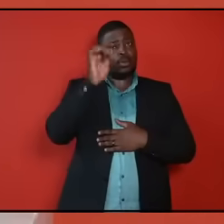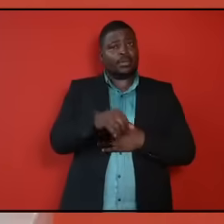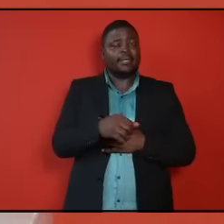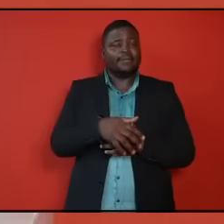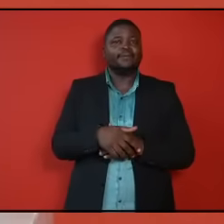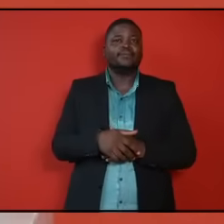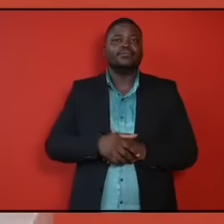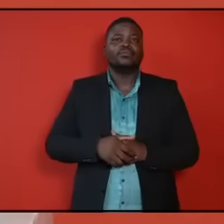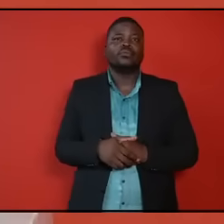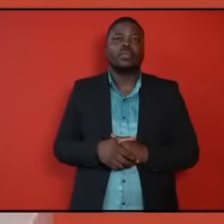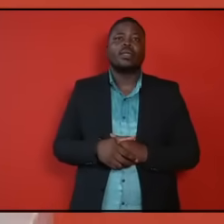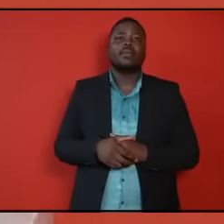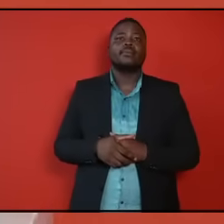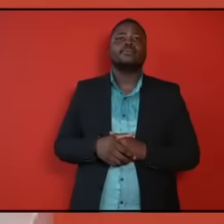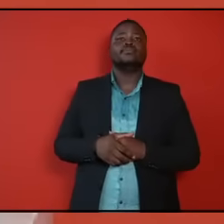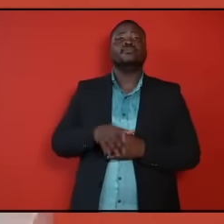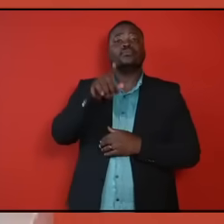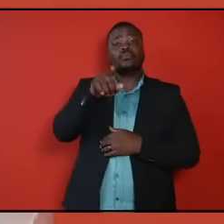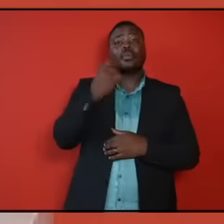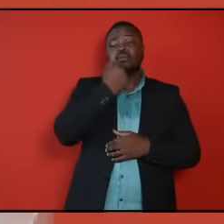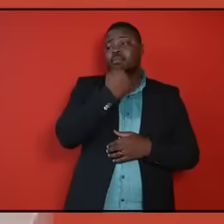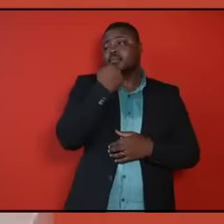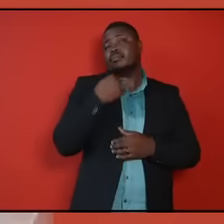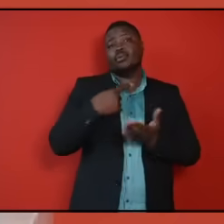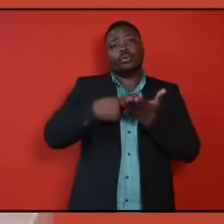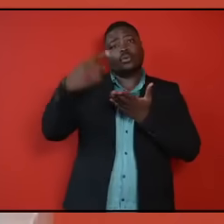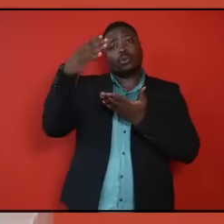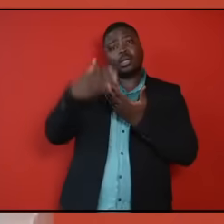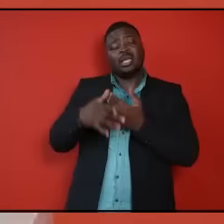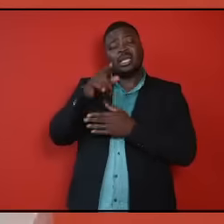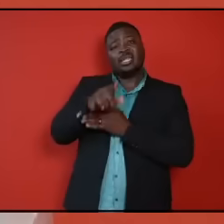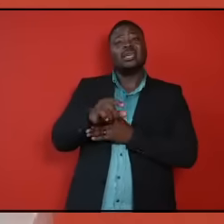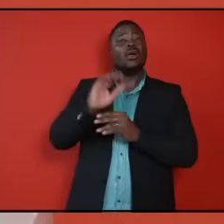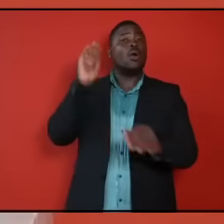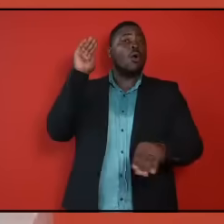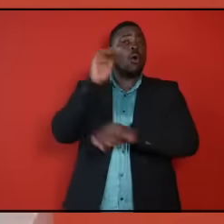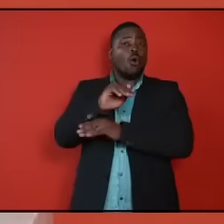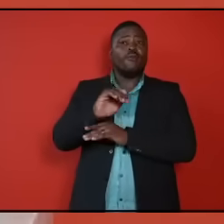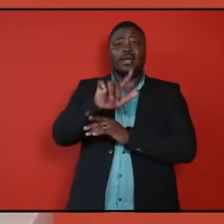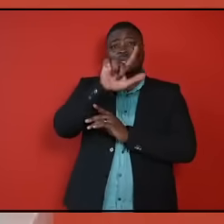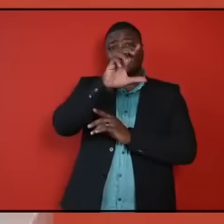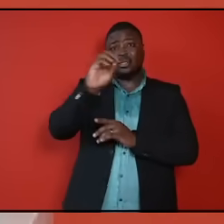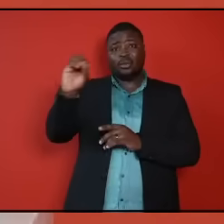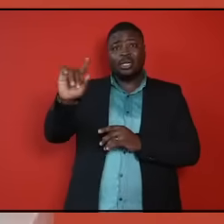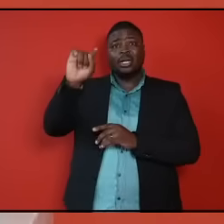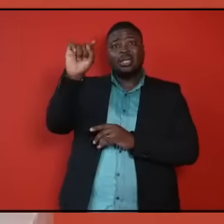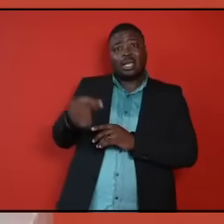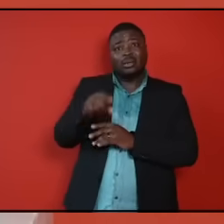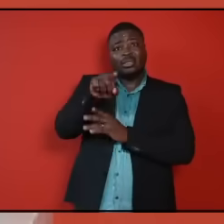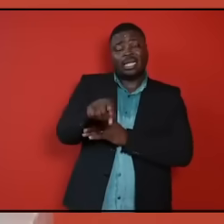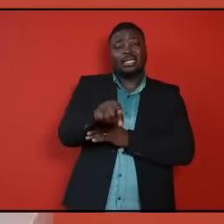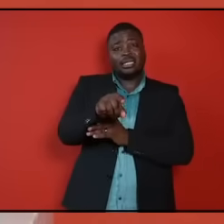than 700 people, 600 and something EFF, plus the staff of Beechwood,